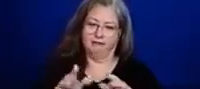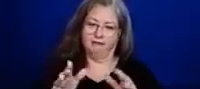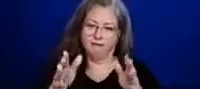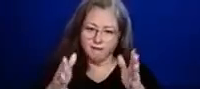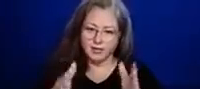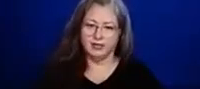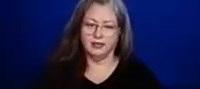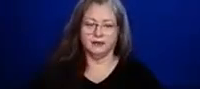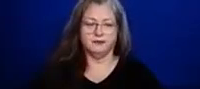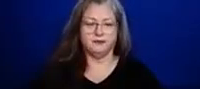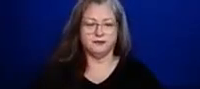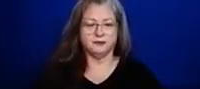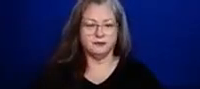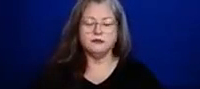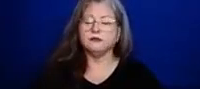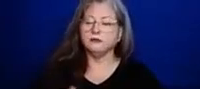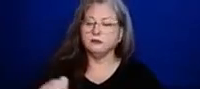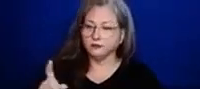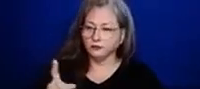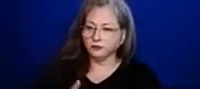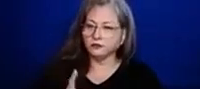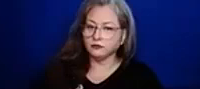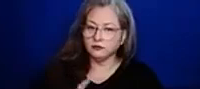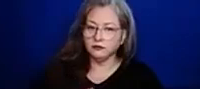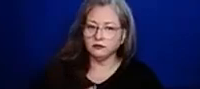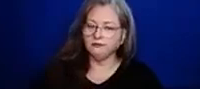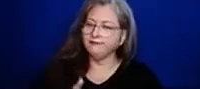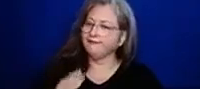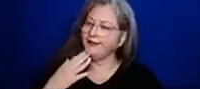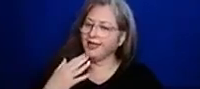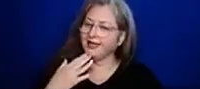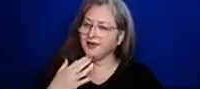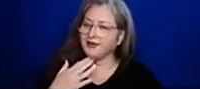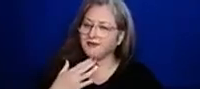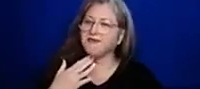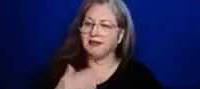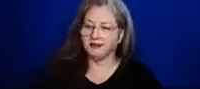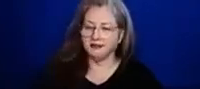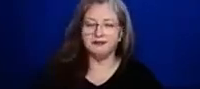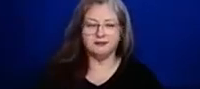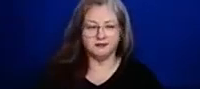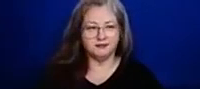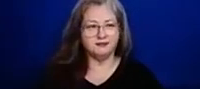being. Right, right. No, thank you. Thank you for that.